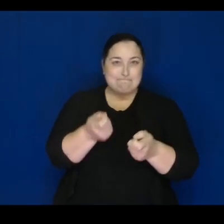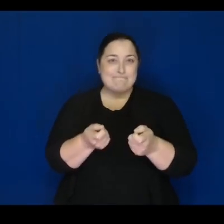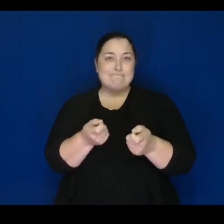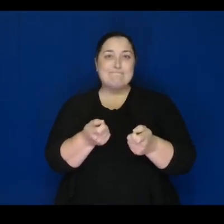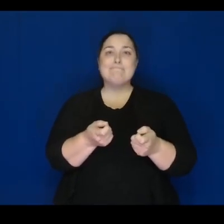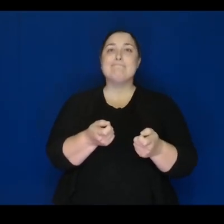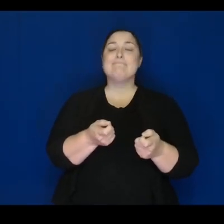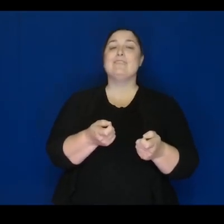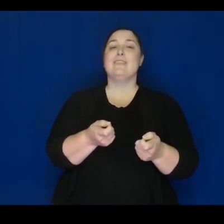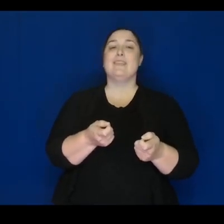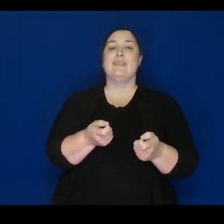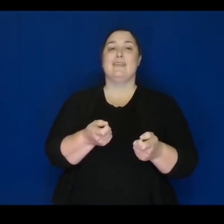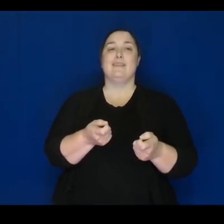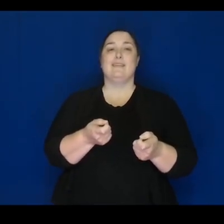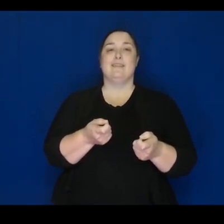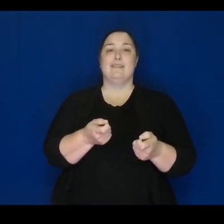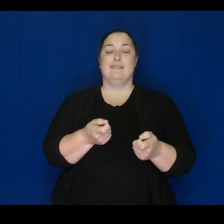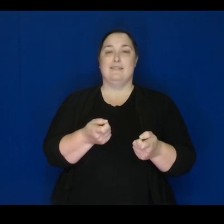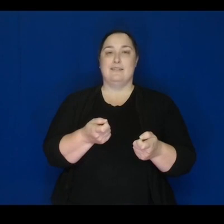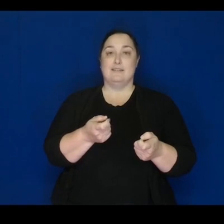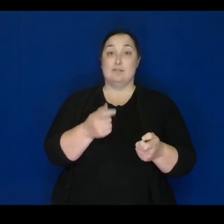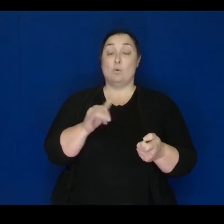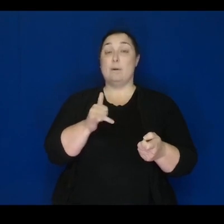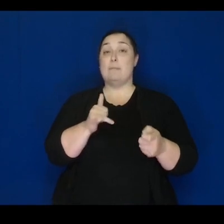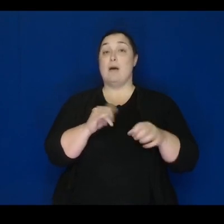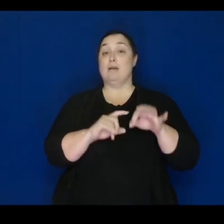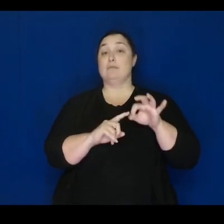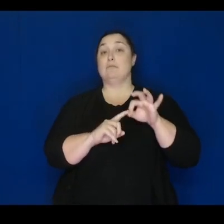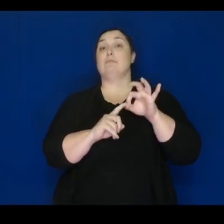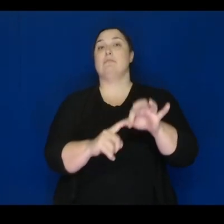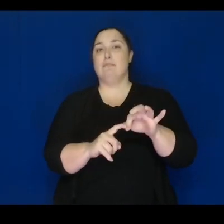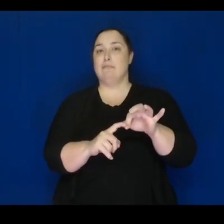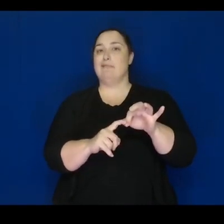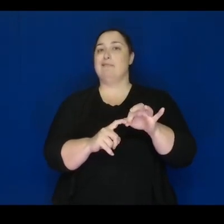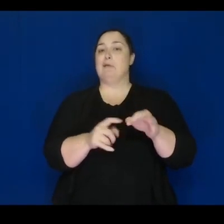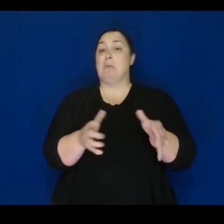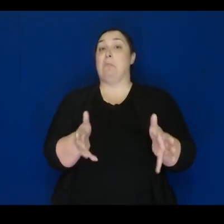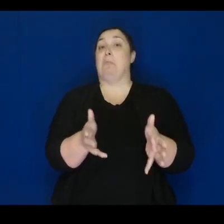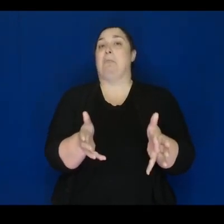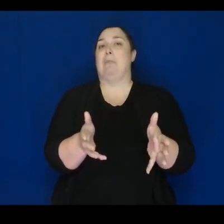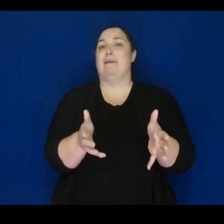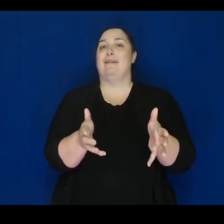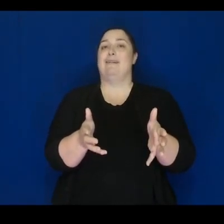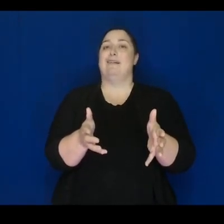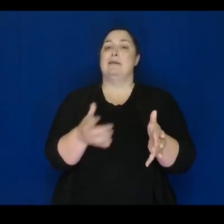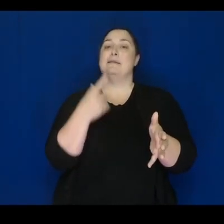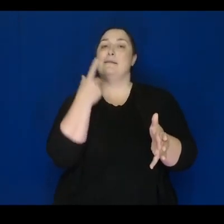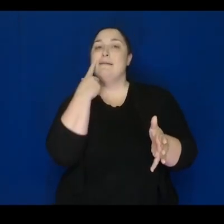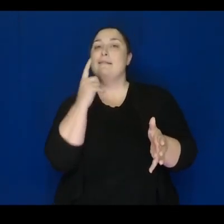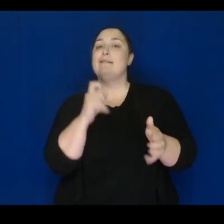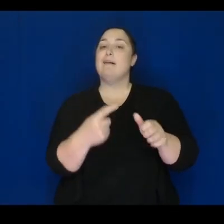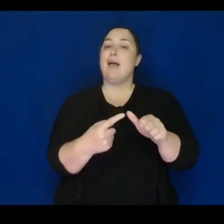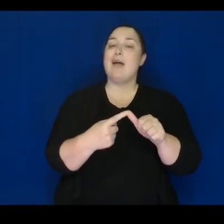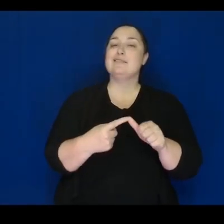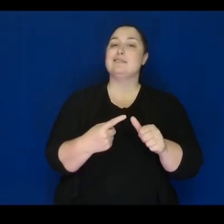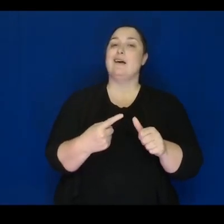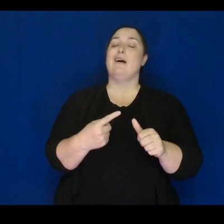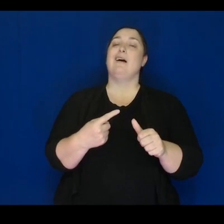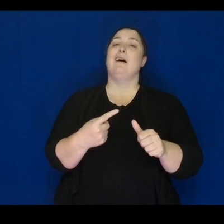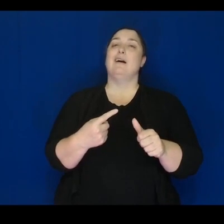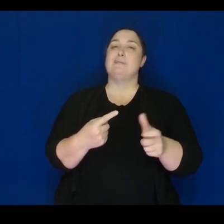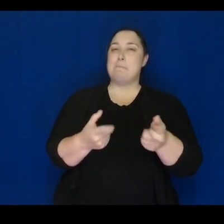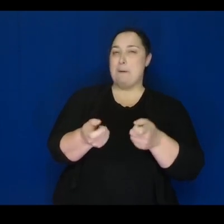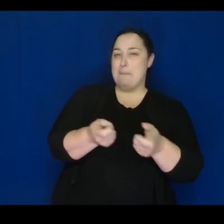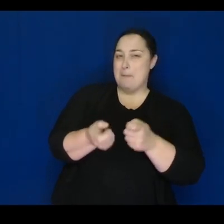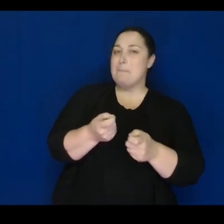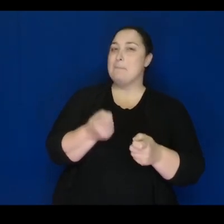we go a little bit deeper, so we can ask the students a question or a provocation, to really get that engagement with the students.